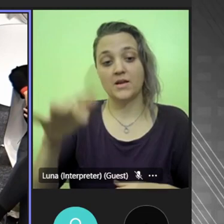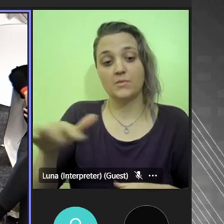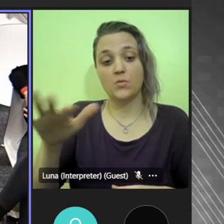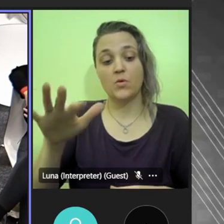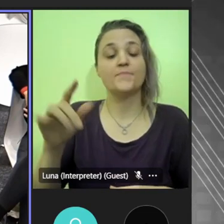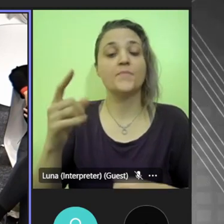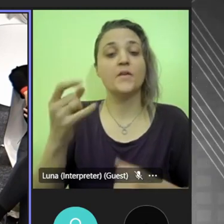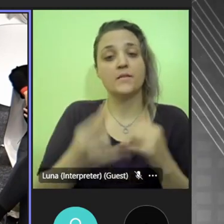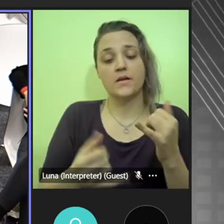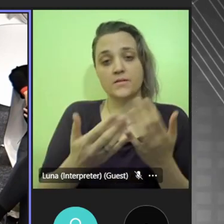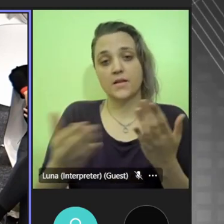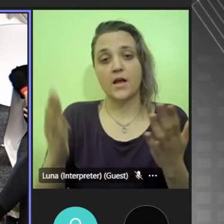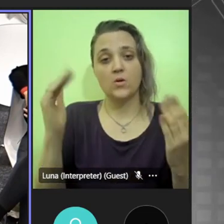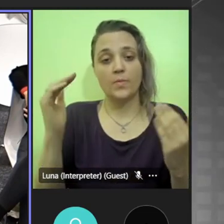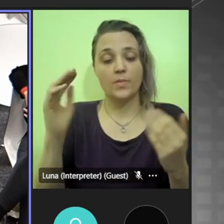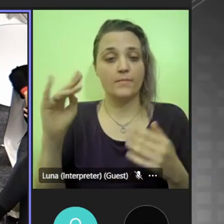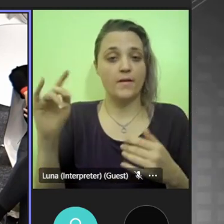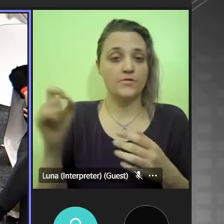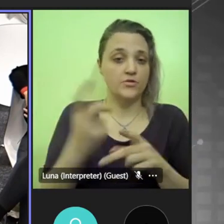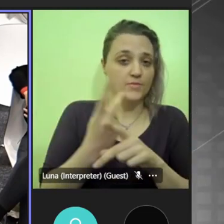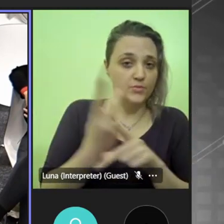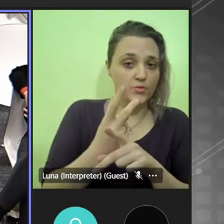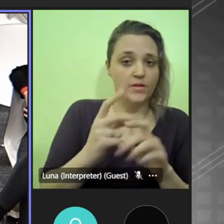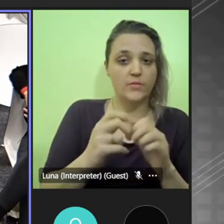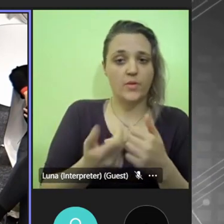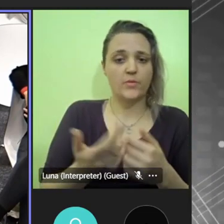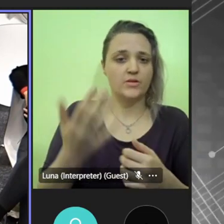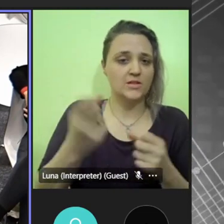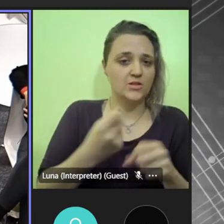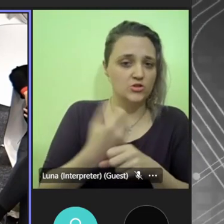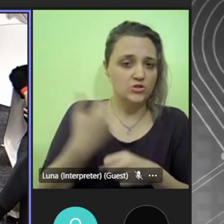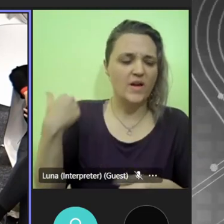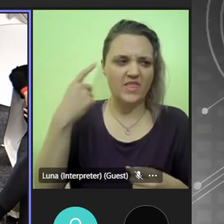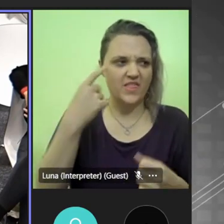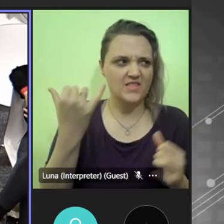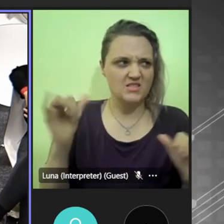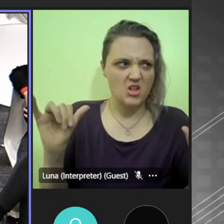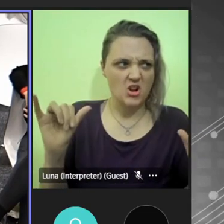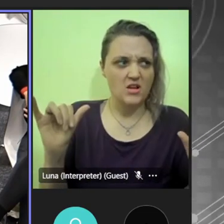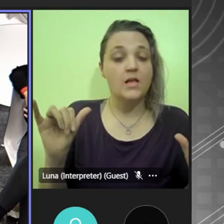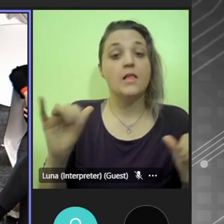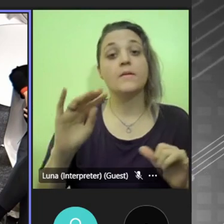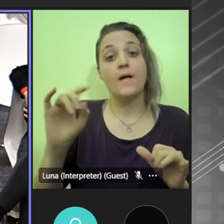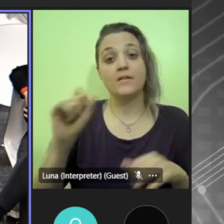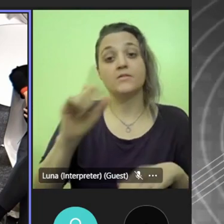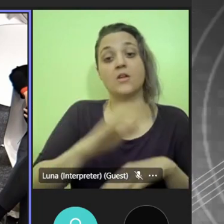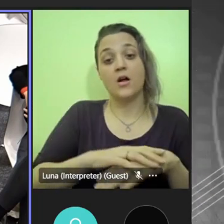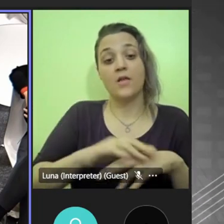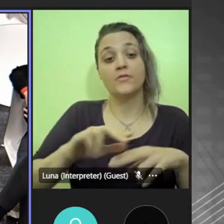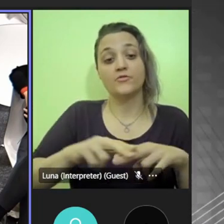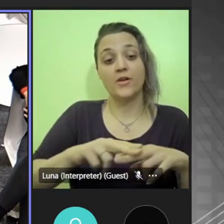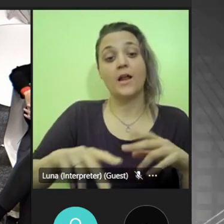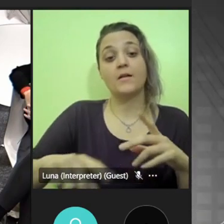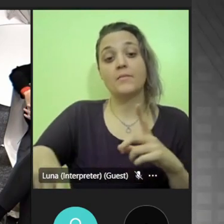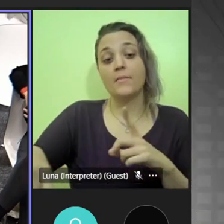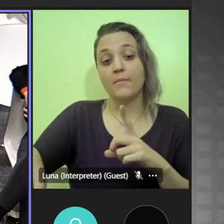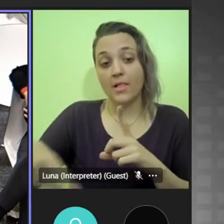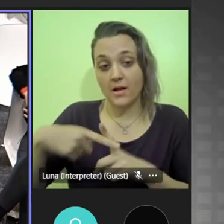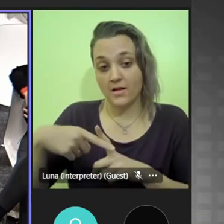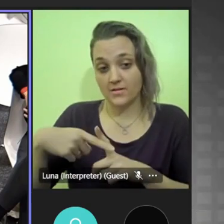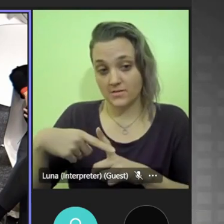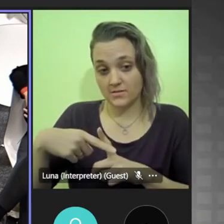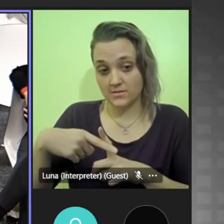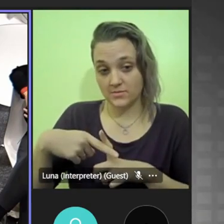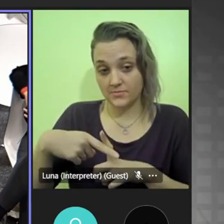Airport. Final last thing, I hope the miles are computed the way they were years ago. I think they still are. It's the miles on the